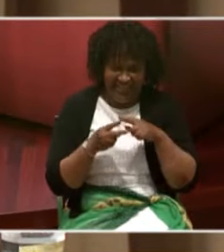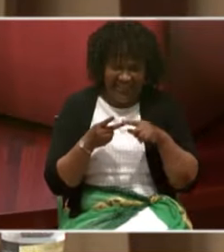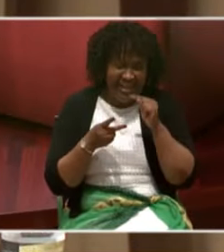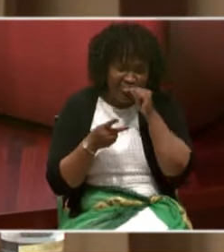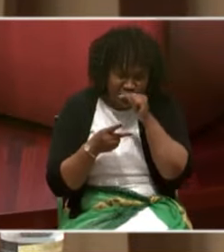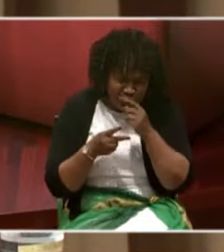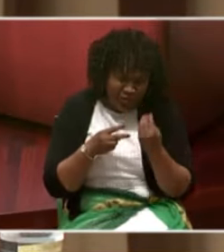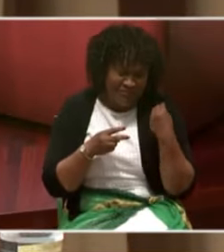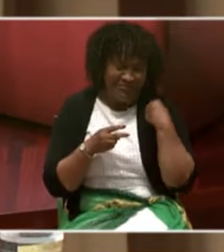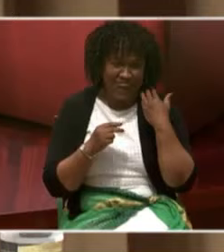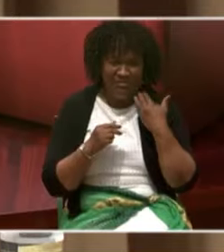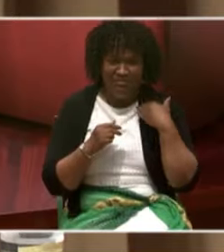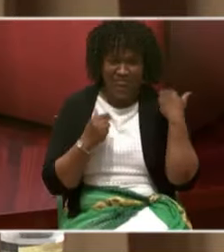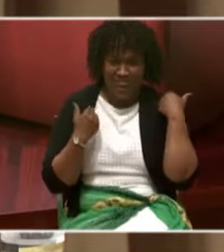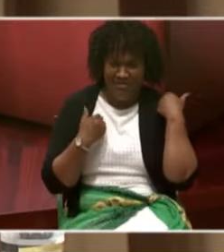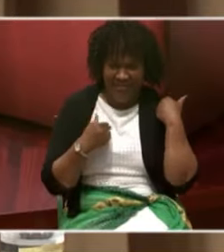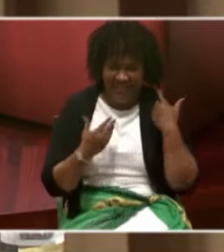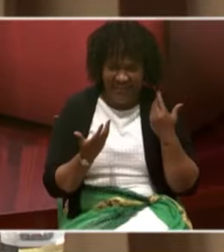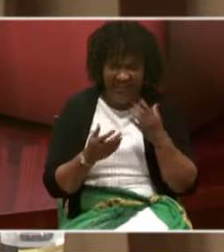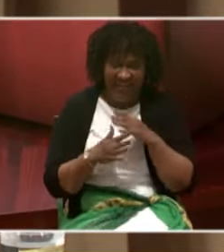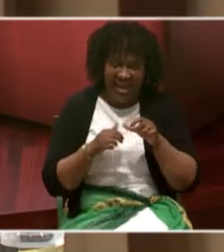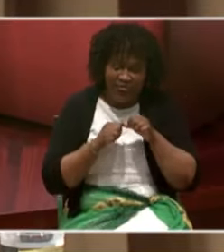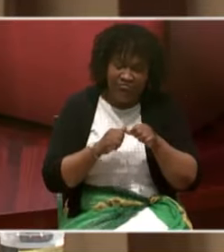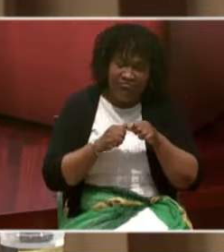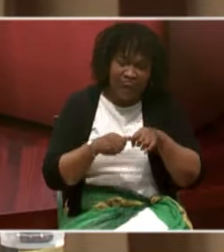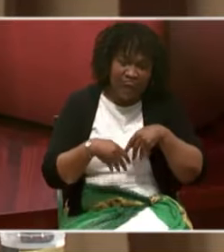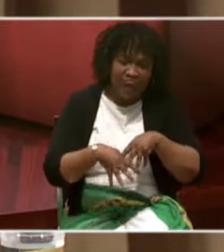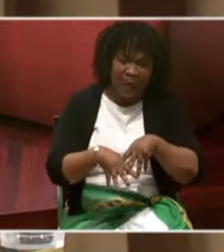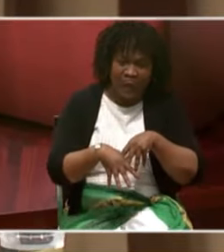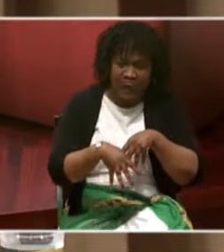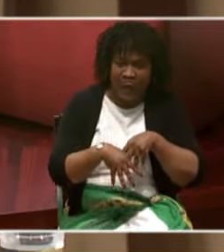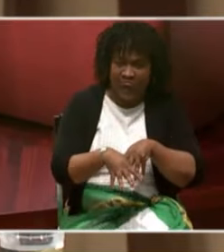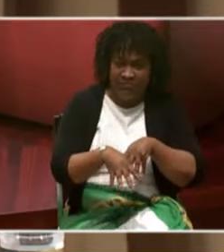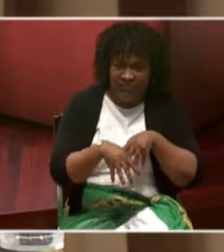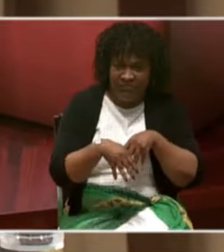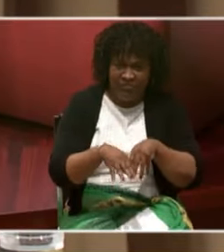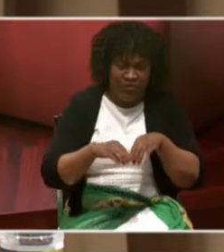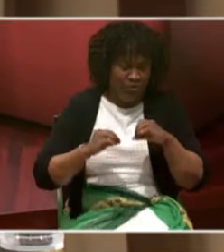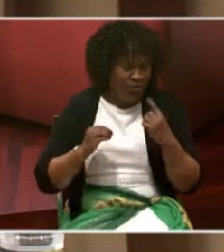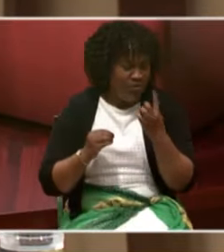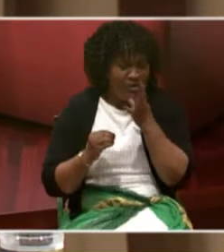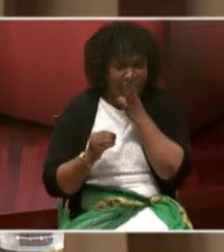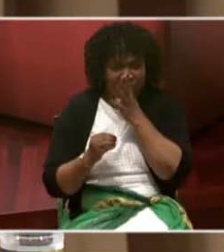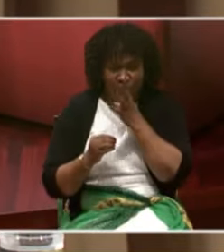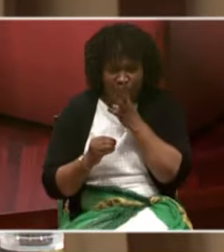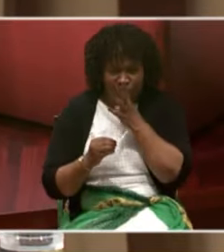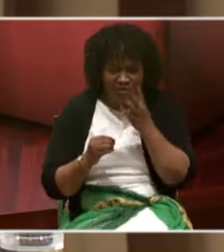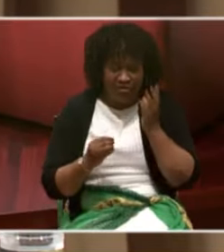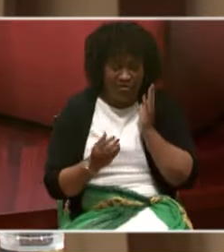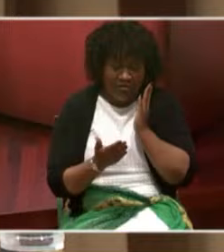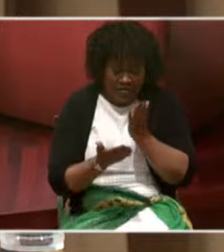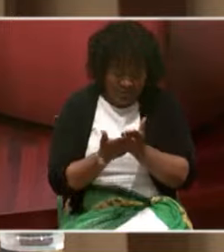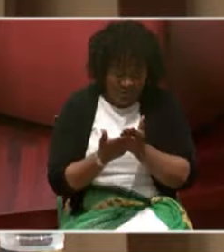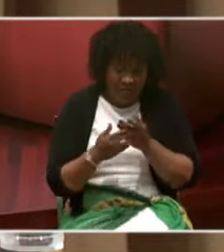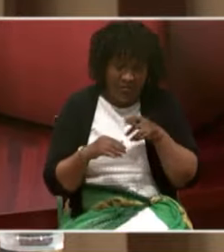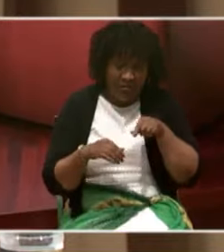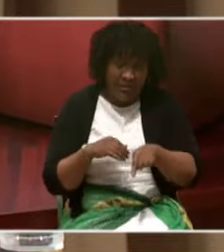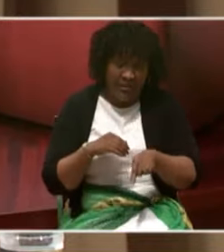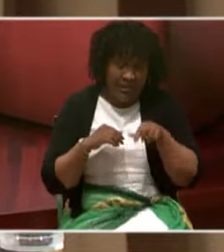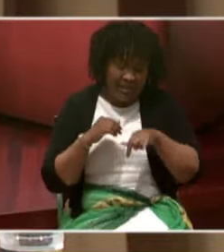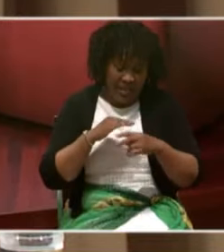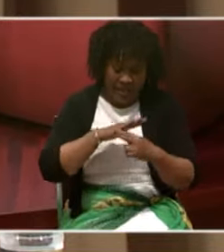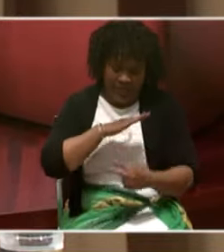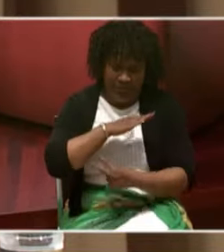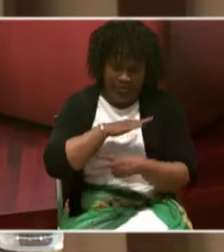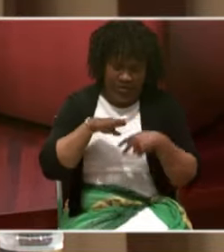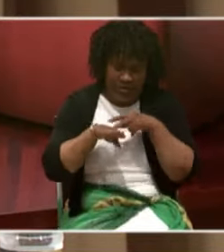They was brave. They were brave. They took care of us. 17 of us are hospitalized. Early the next morning, that Monday